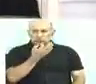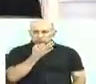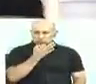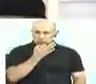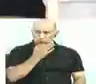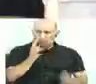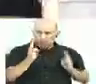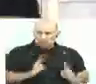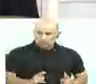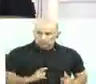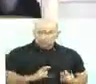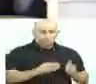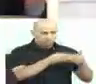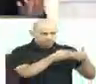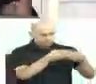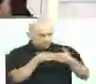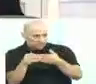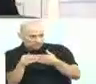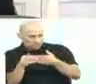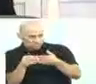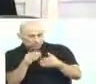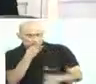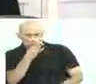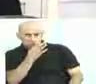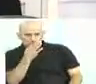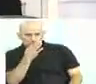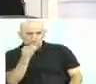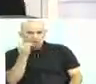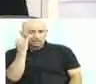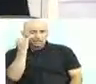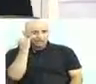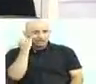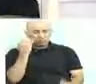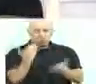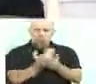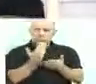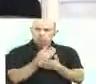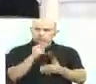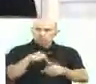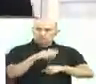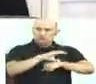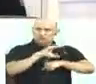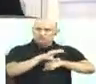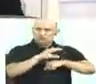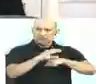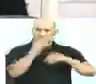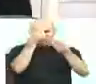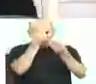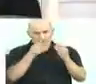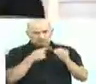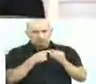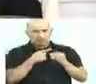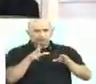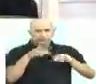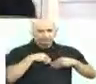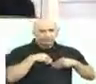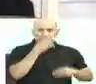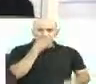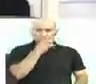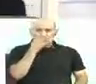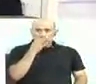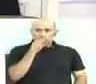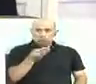the ushers will guide you to come forward to communion. And if you are new to Founders MCC, information about receiving communion